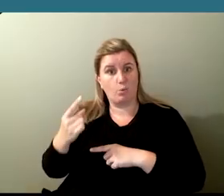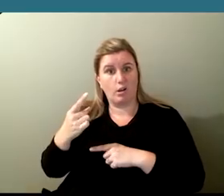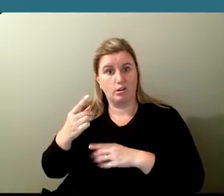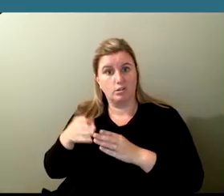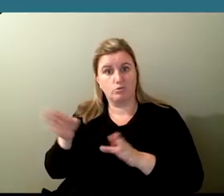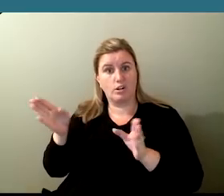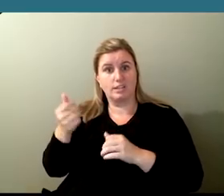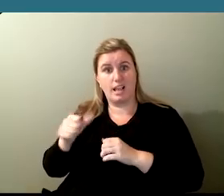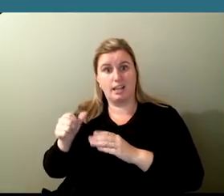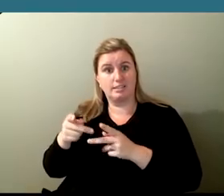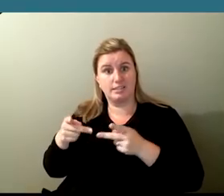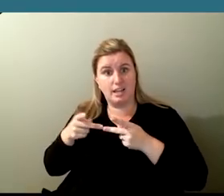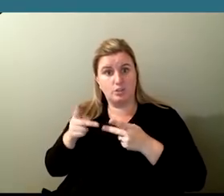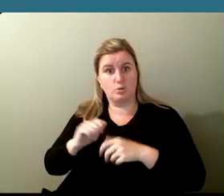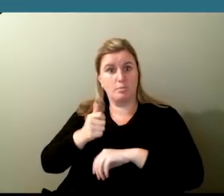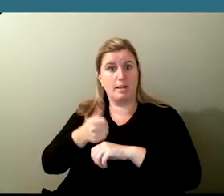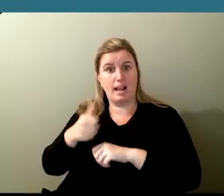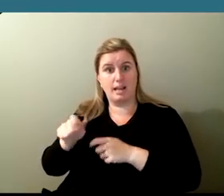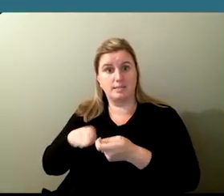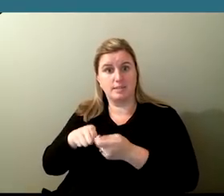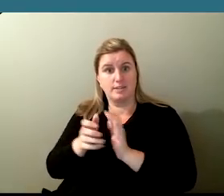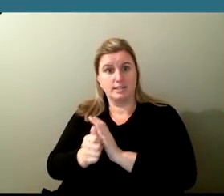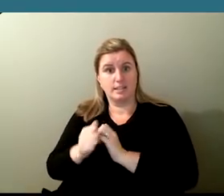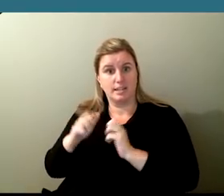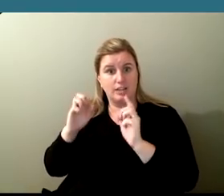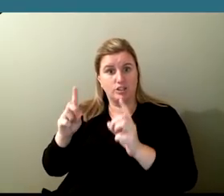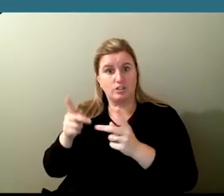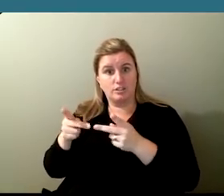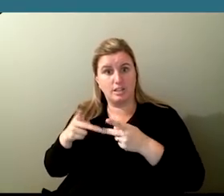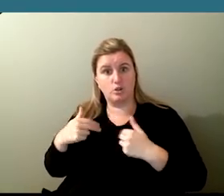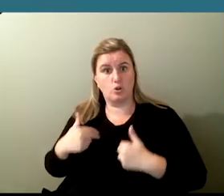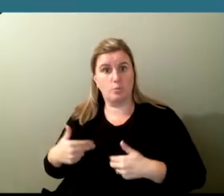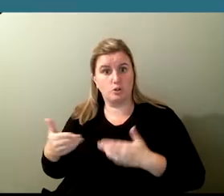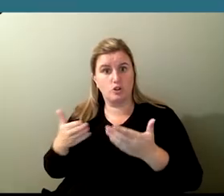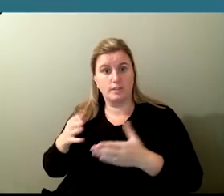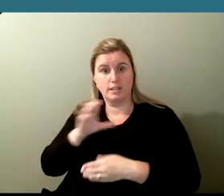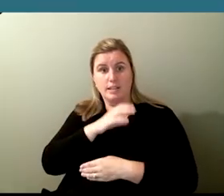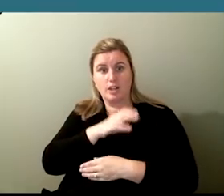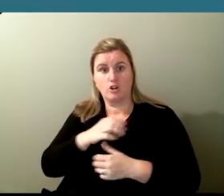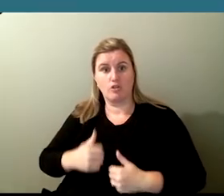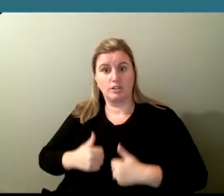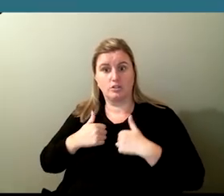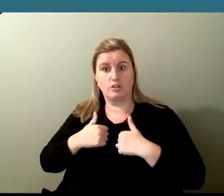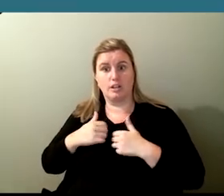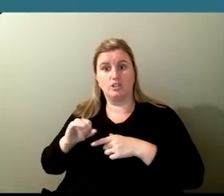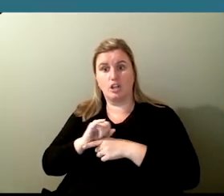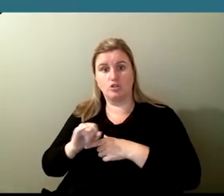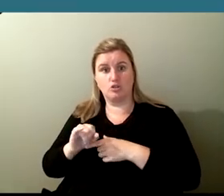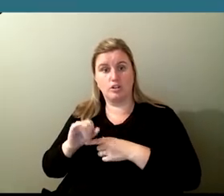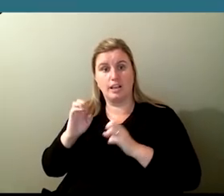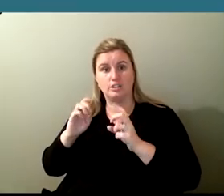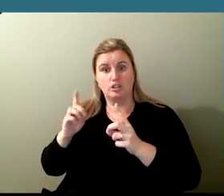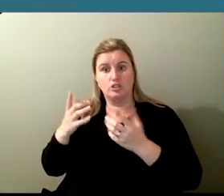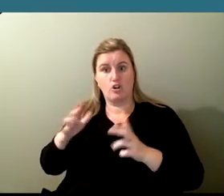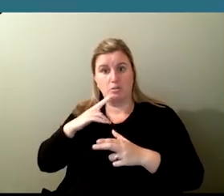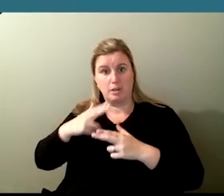across any setting to implement any specific skill in educational settings, human service, clinical, residential, industrial, educational, as already